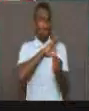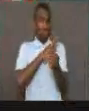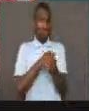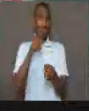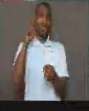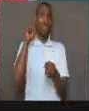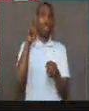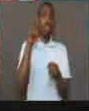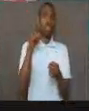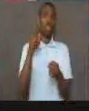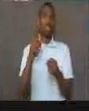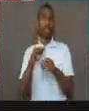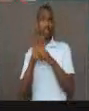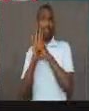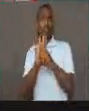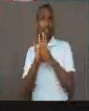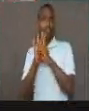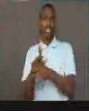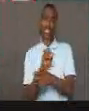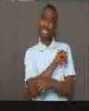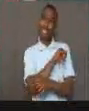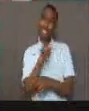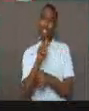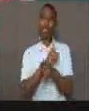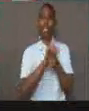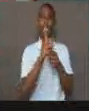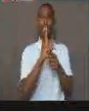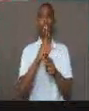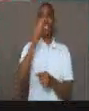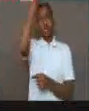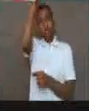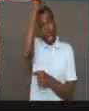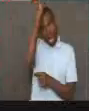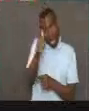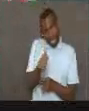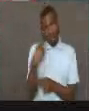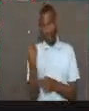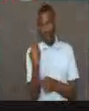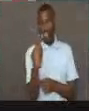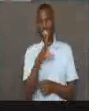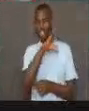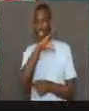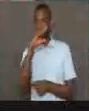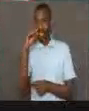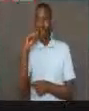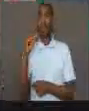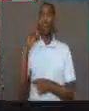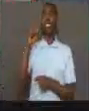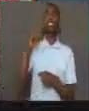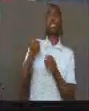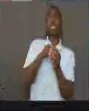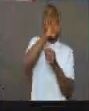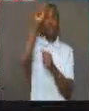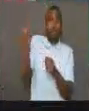Equal forces are pushing in the same direction around the axis and